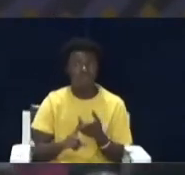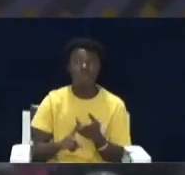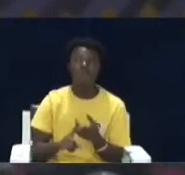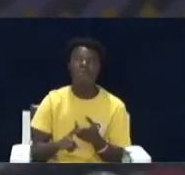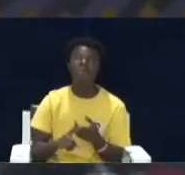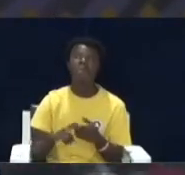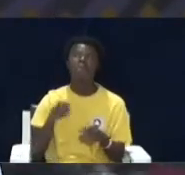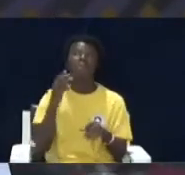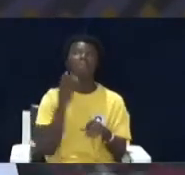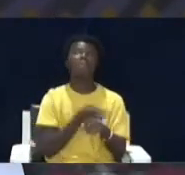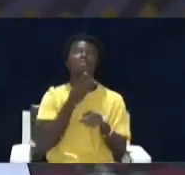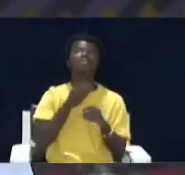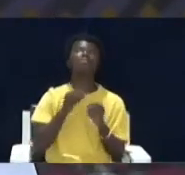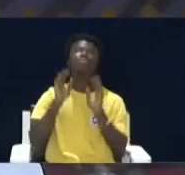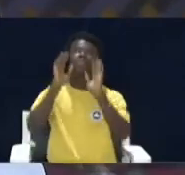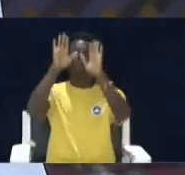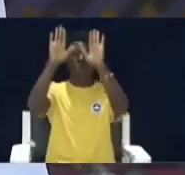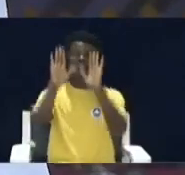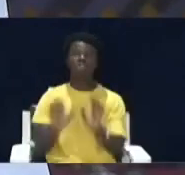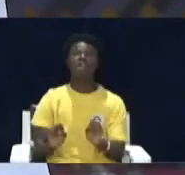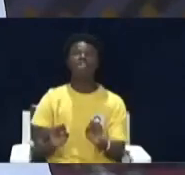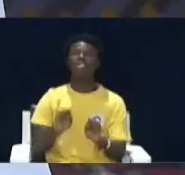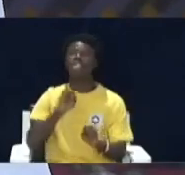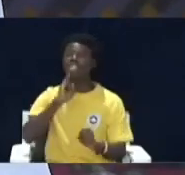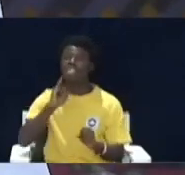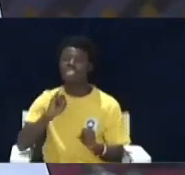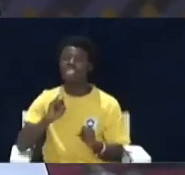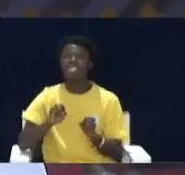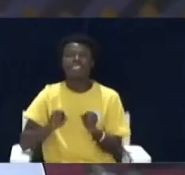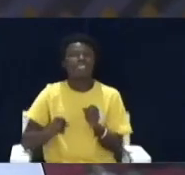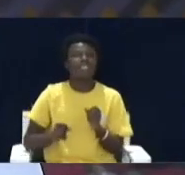multiple wonders is gratitude.